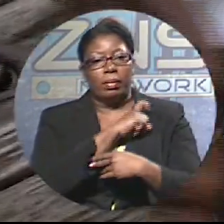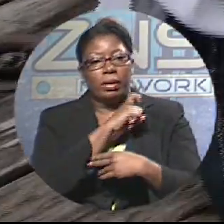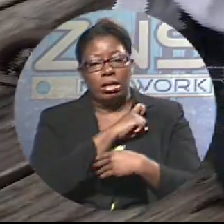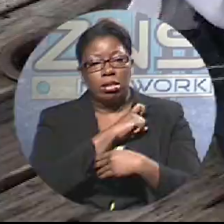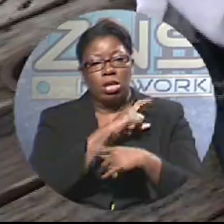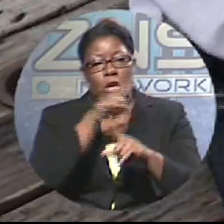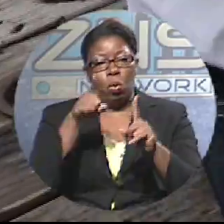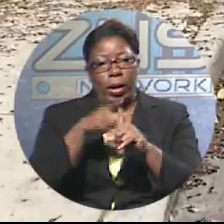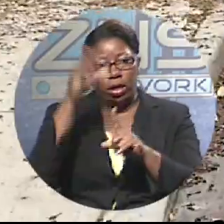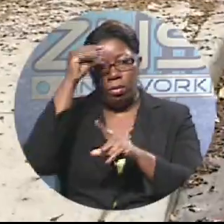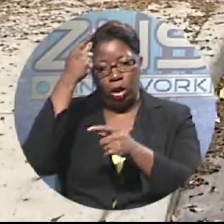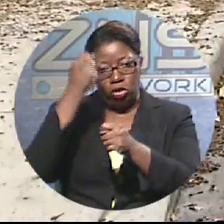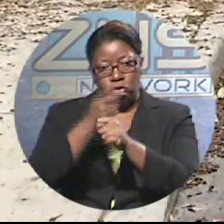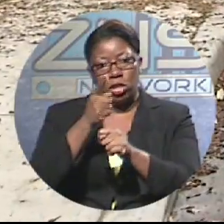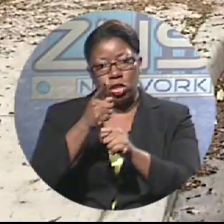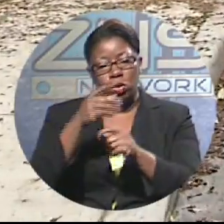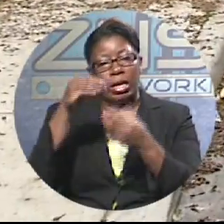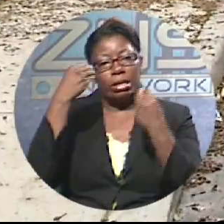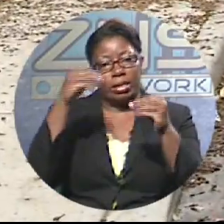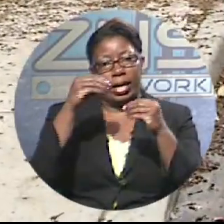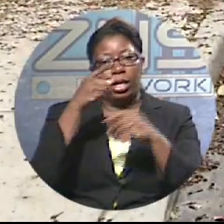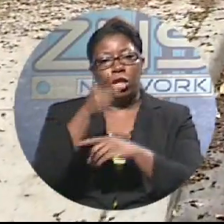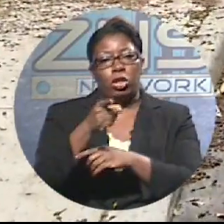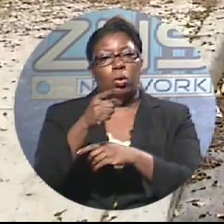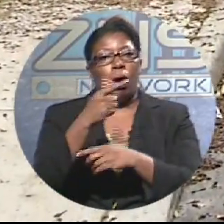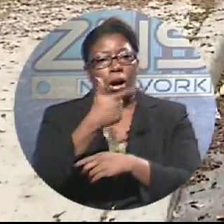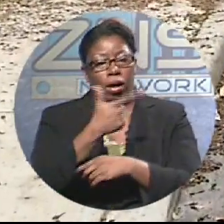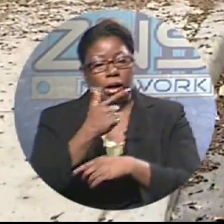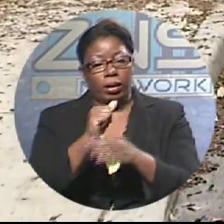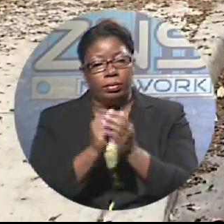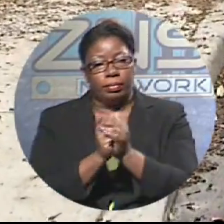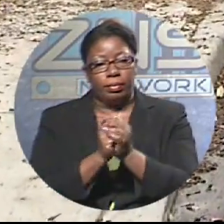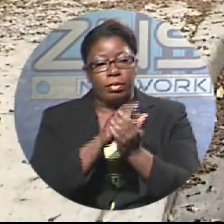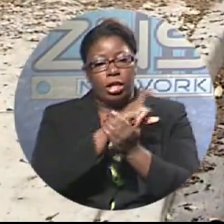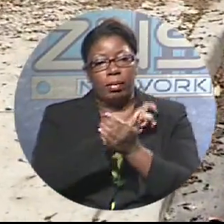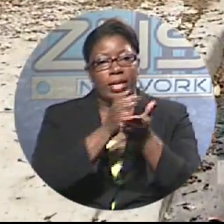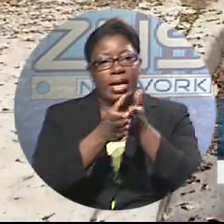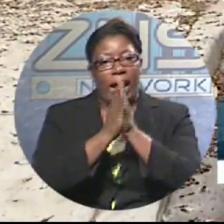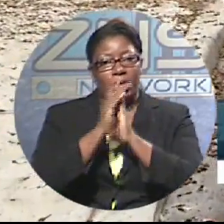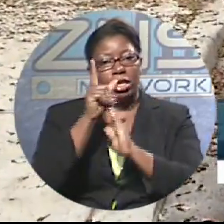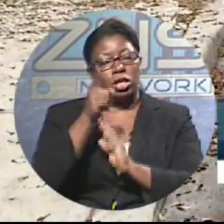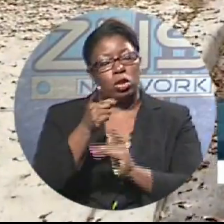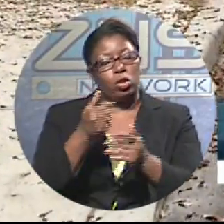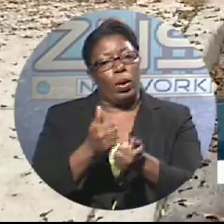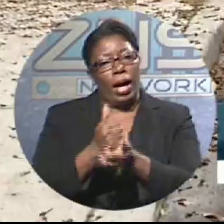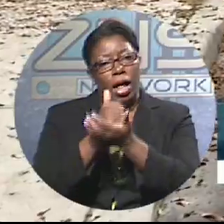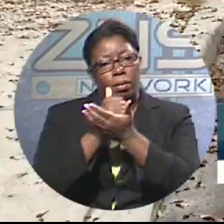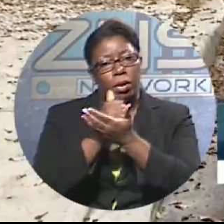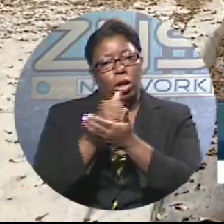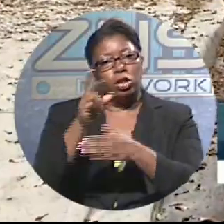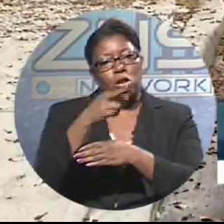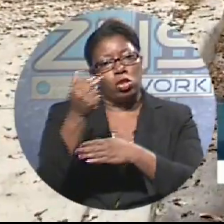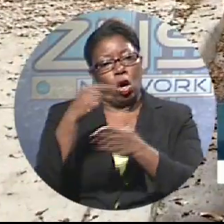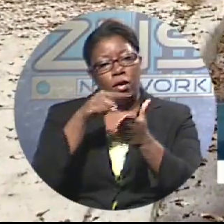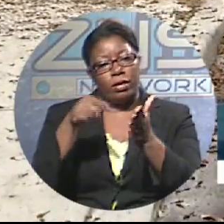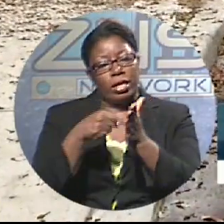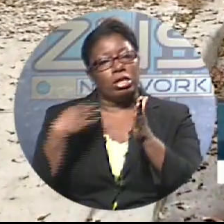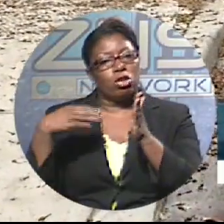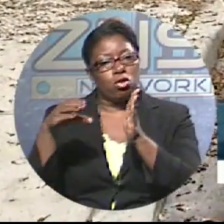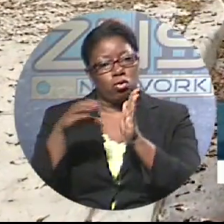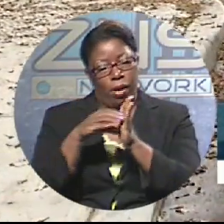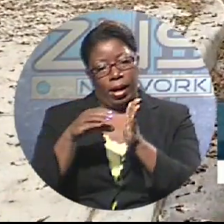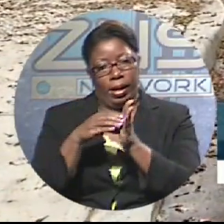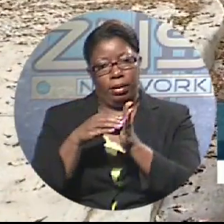fellas trust you, they sell you it. Police need your help in solving these crimes. Your acts are call them with any information at